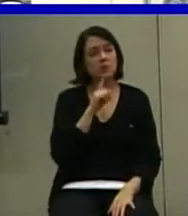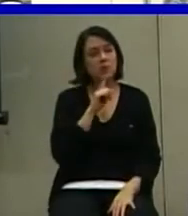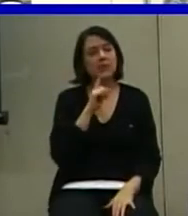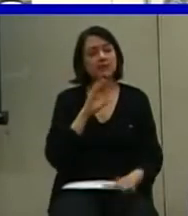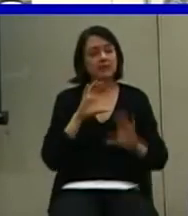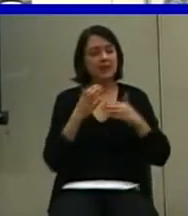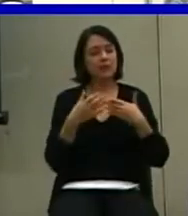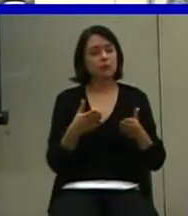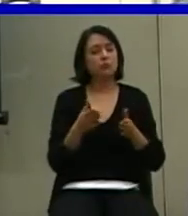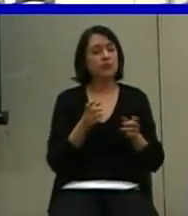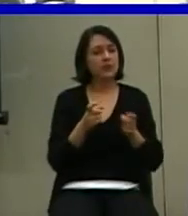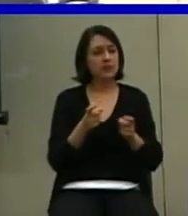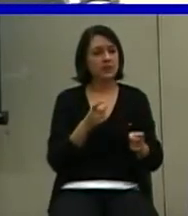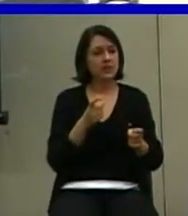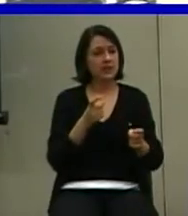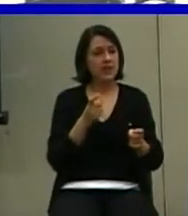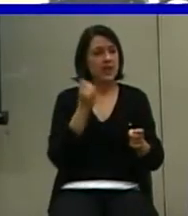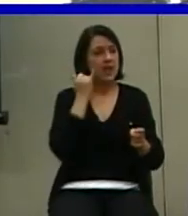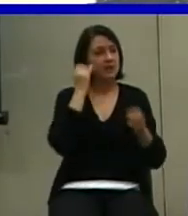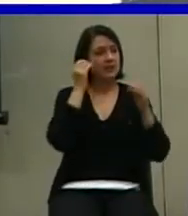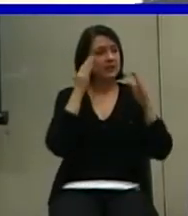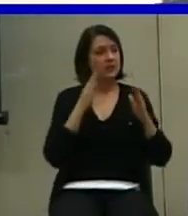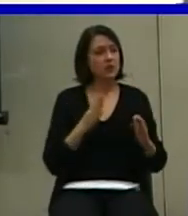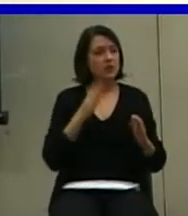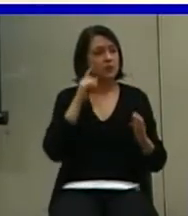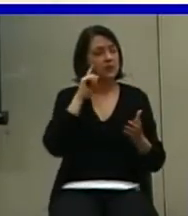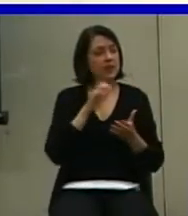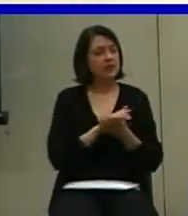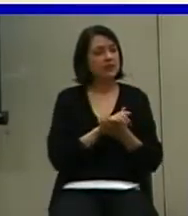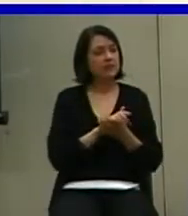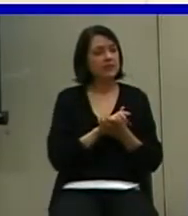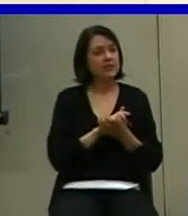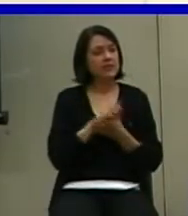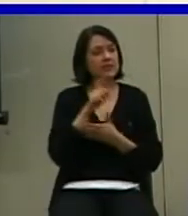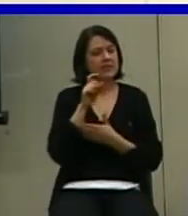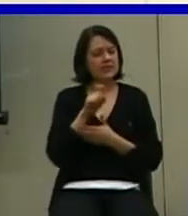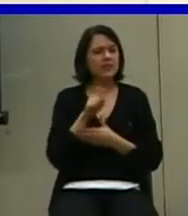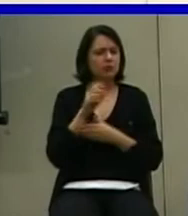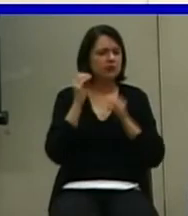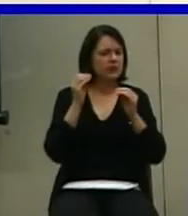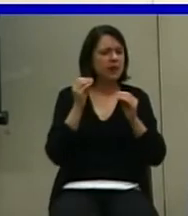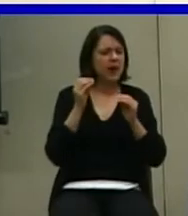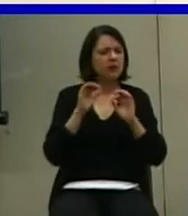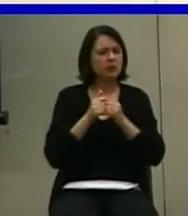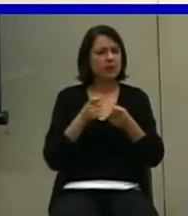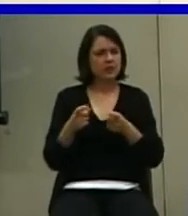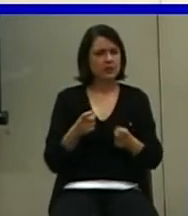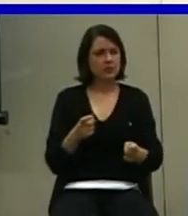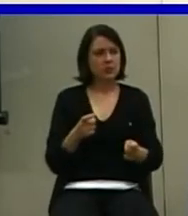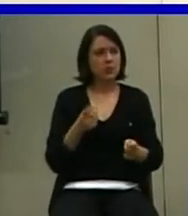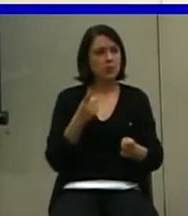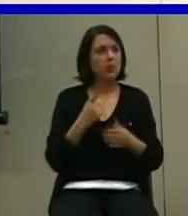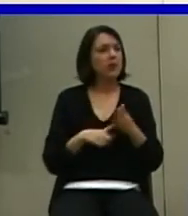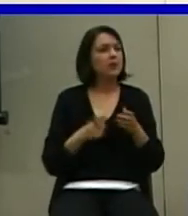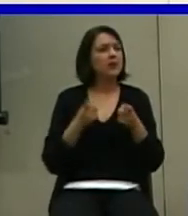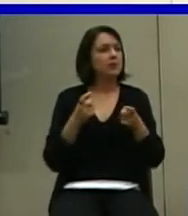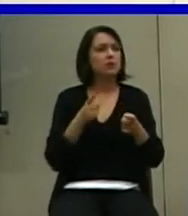classroom management. If you've got a teacher that you believe needs some issues with management, what are the things that we can give them that are really